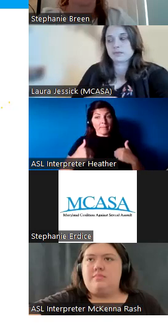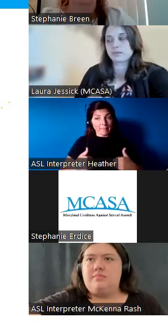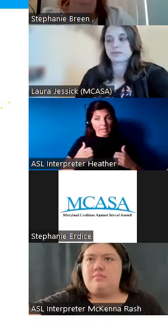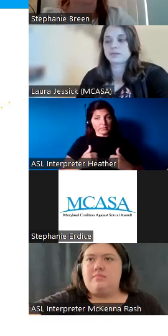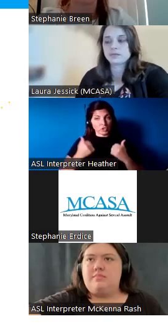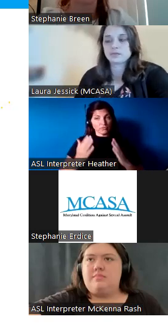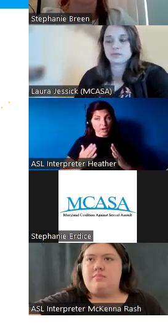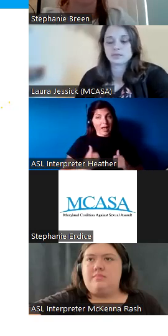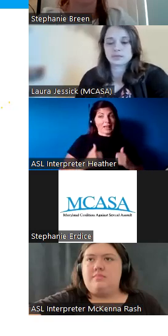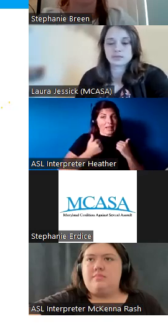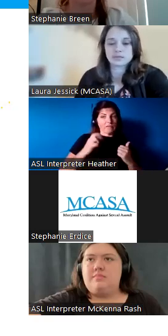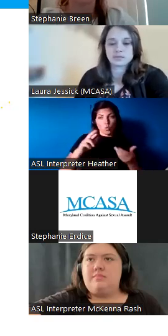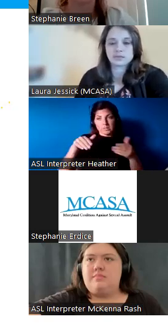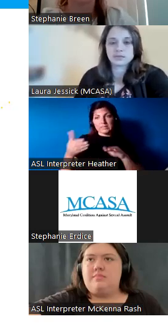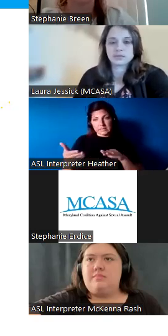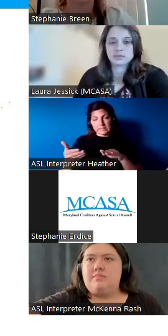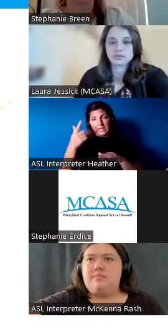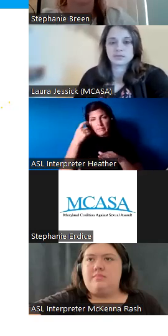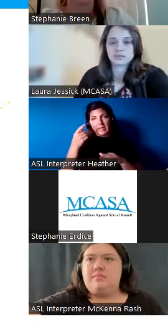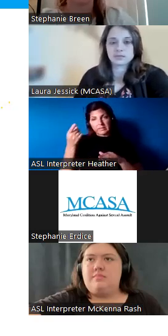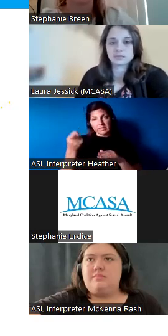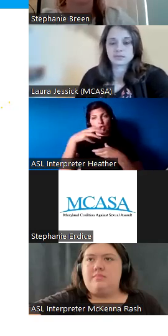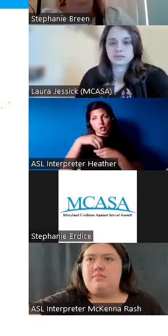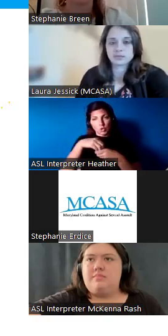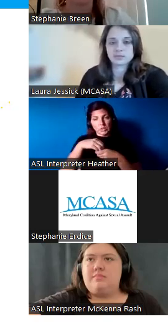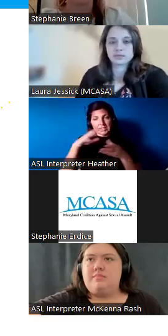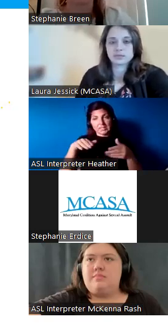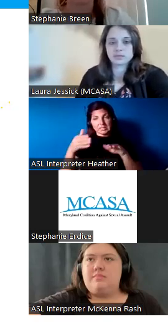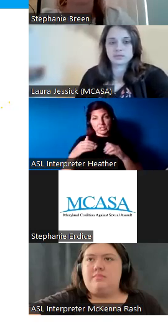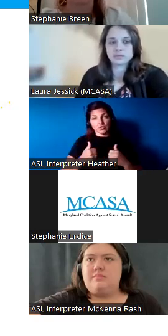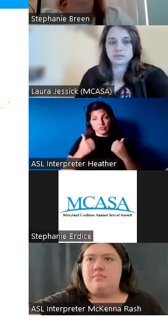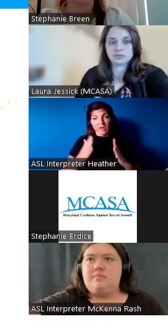whether alive or deceased. So because they're including deceased